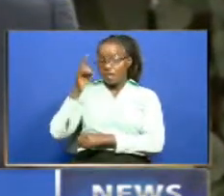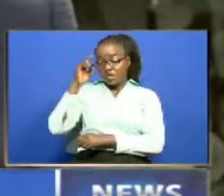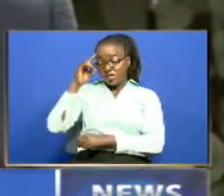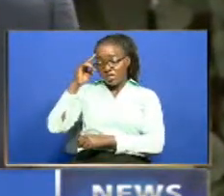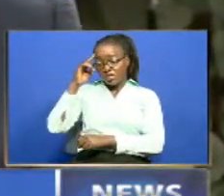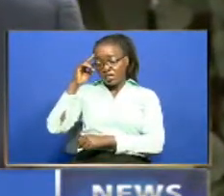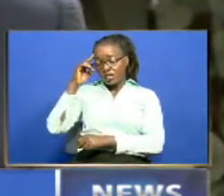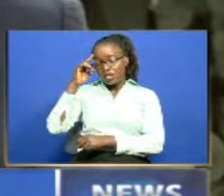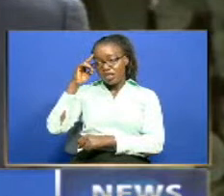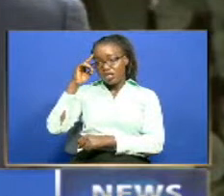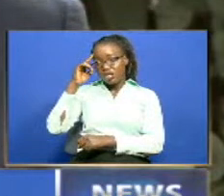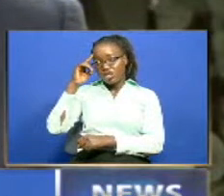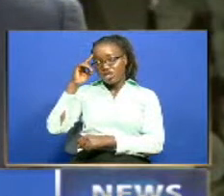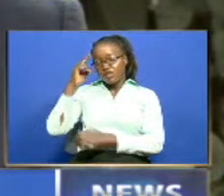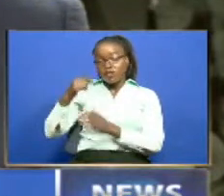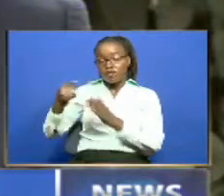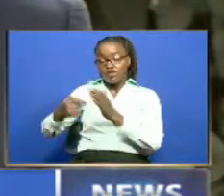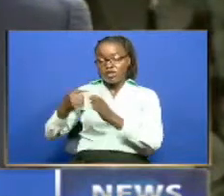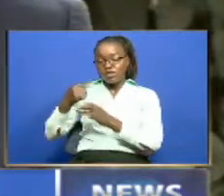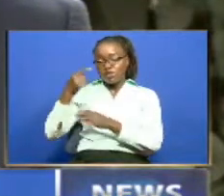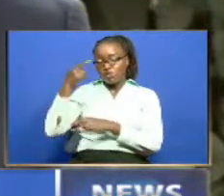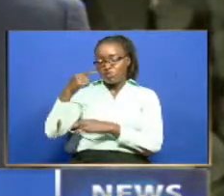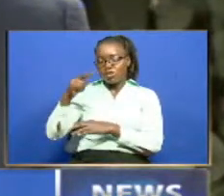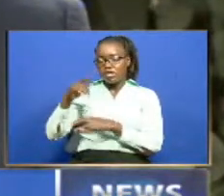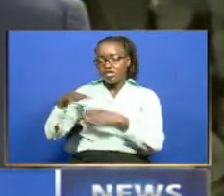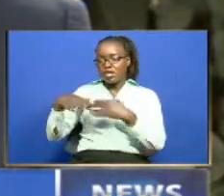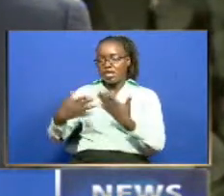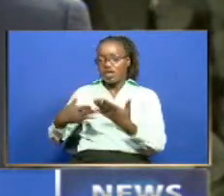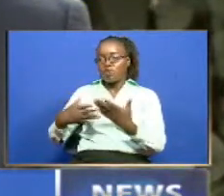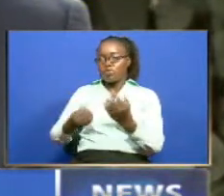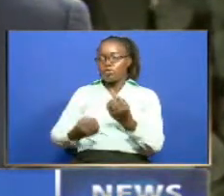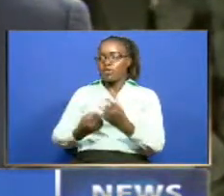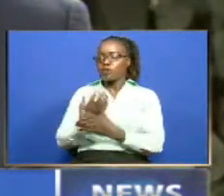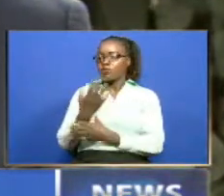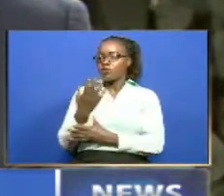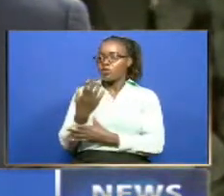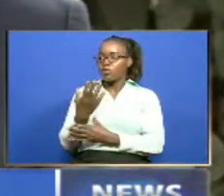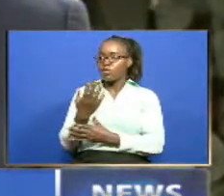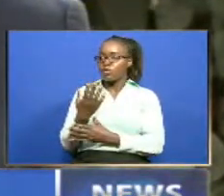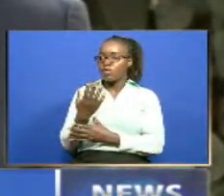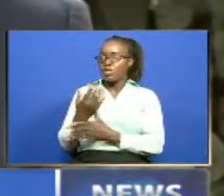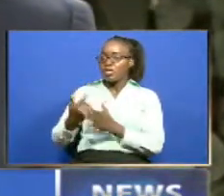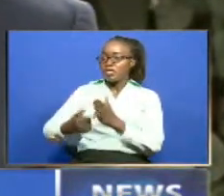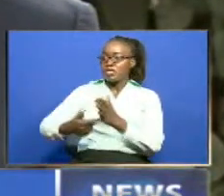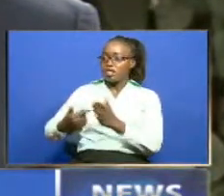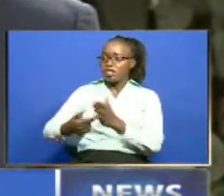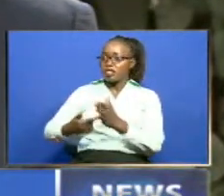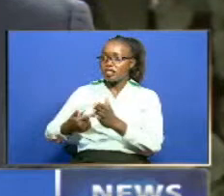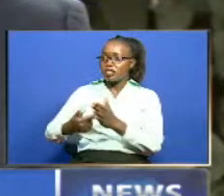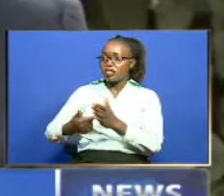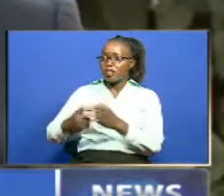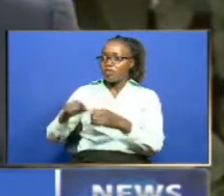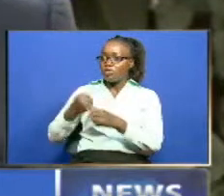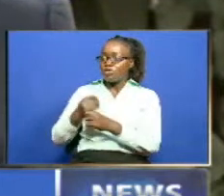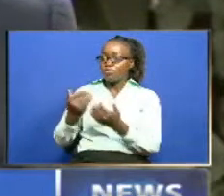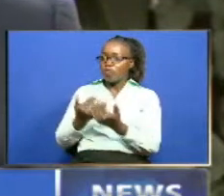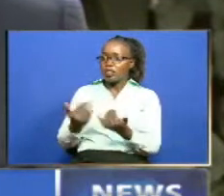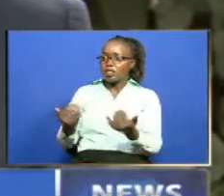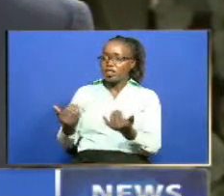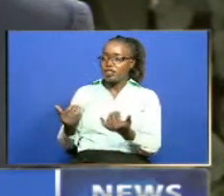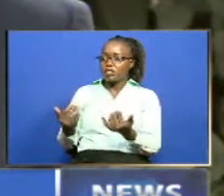saying we're rethinking what's our industrial policy. How are we going to grow these industries that will make things